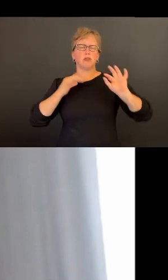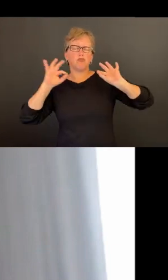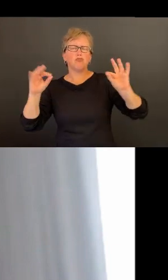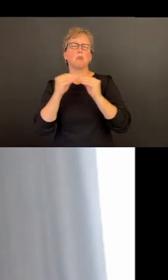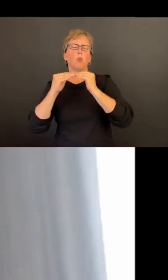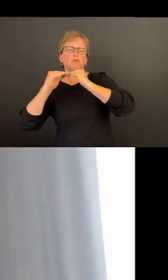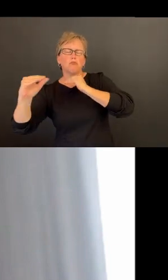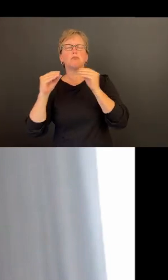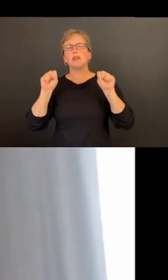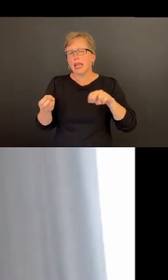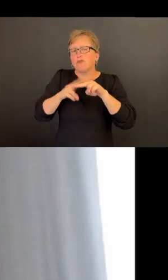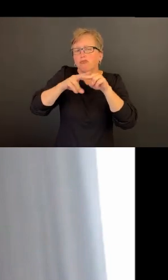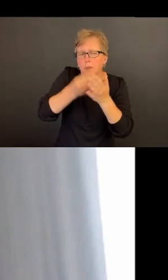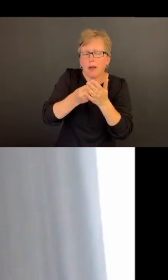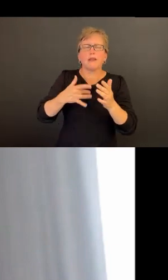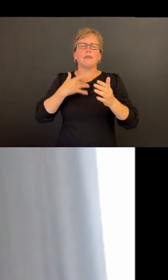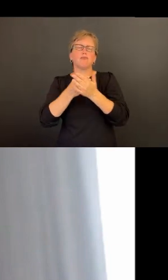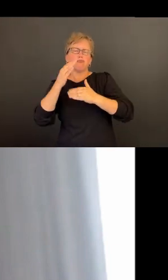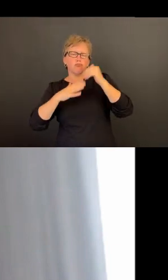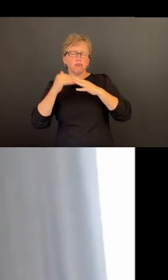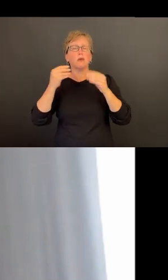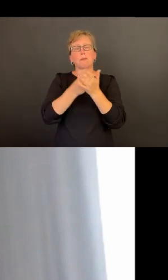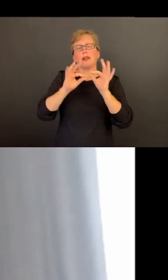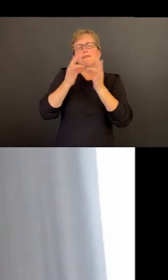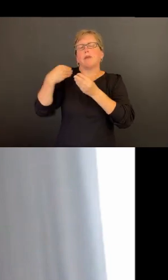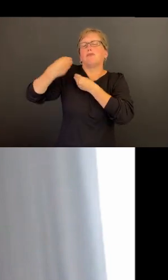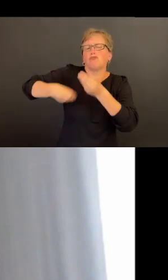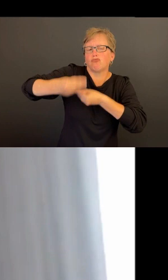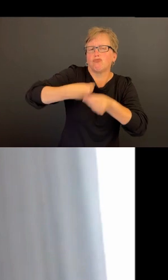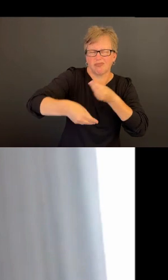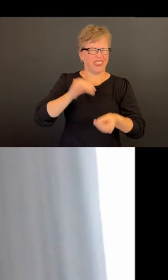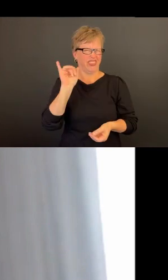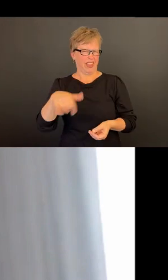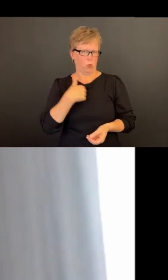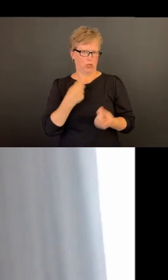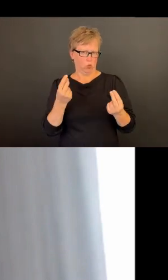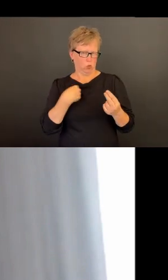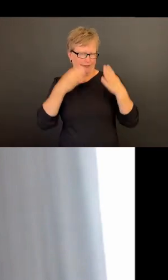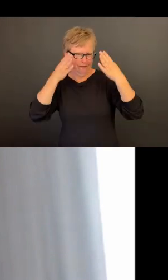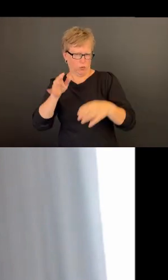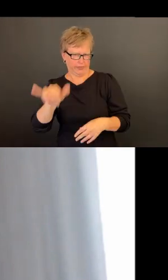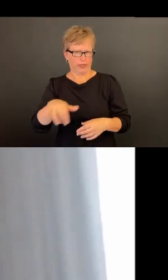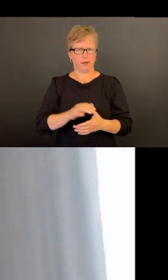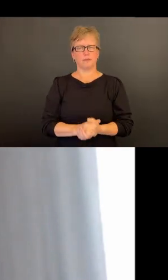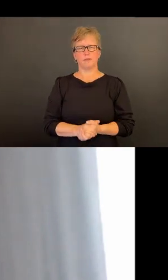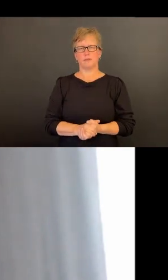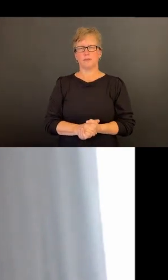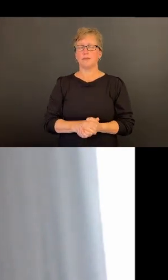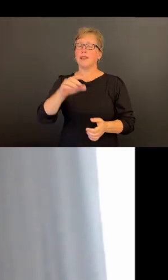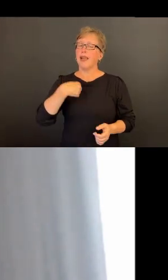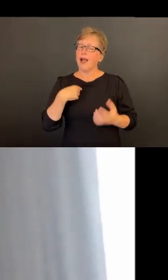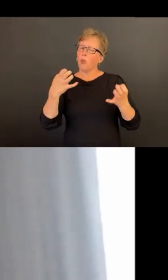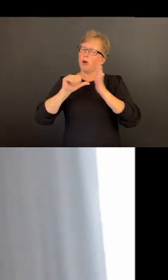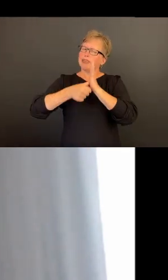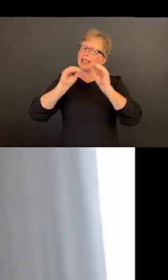wealth, I also want to be clear that this isn't about trying to make people rich. This is really about advancing wealth, meaning giving you that security,